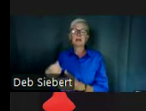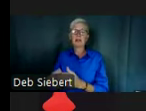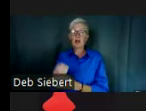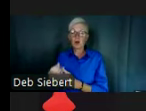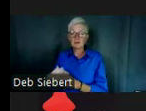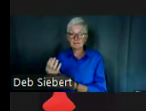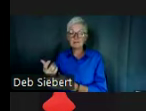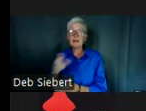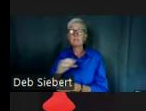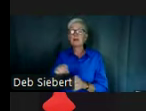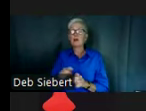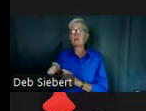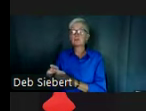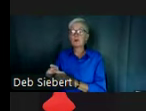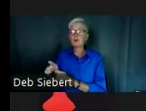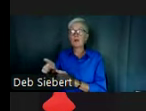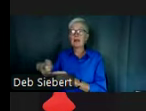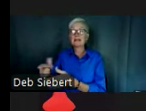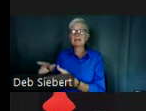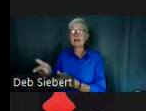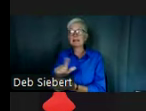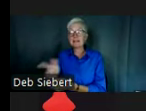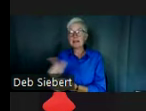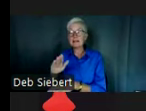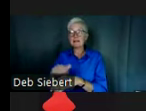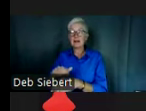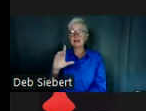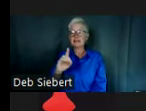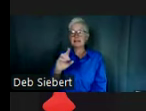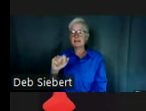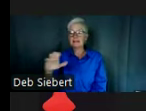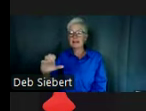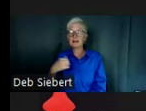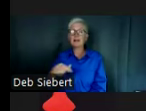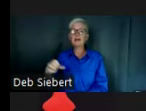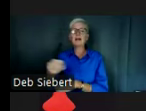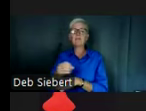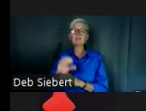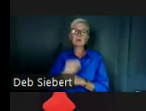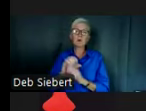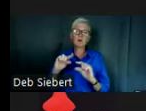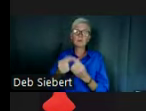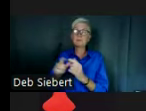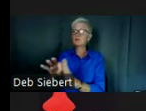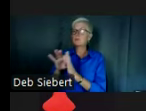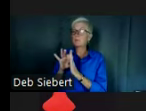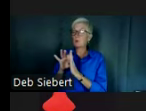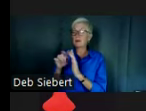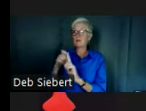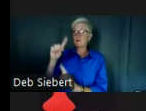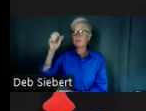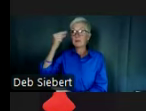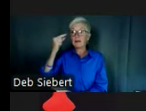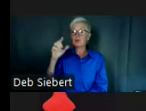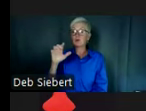Disability Employment TA Center, which is called DTAC, Advisory Work Group. Robin was appointed by Governor Pritzker to the